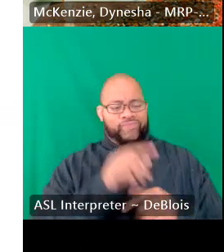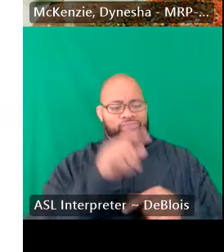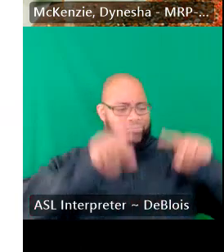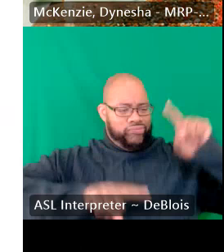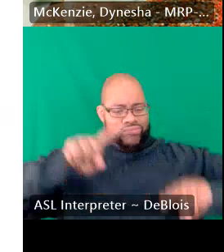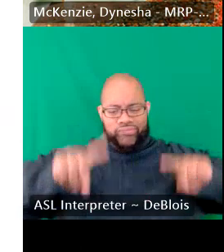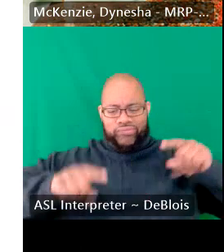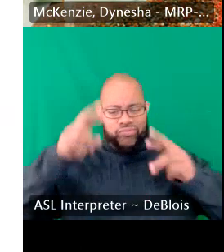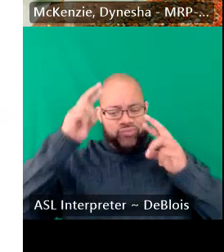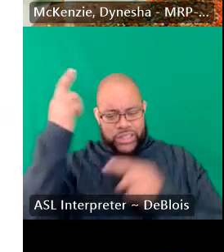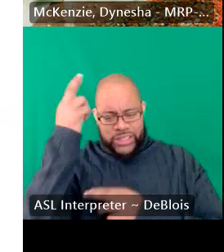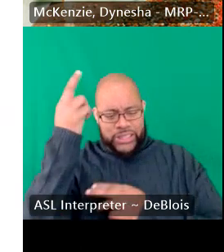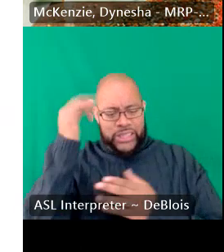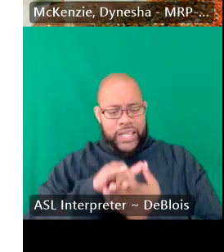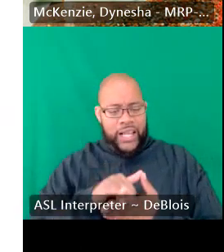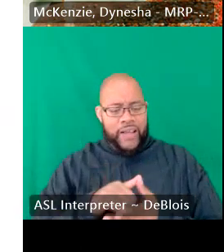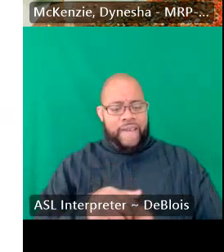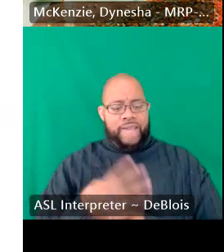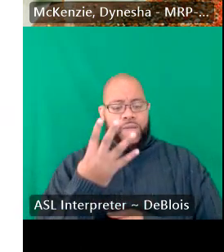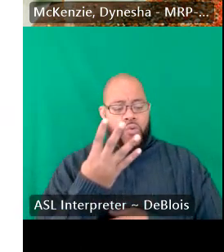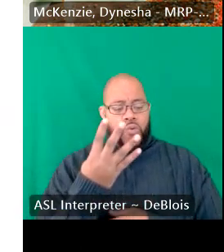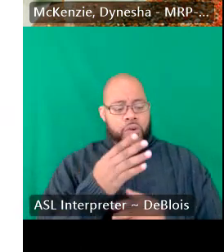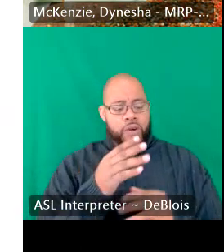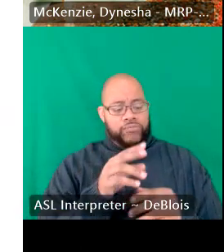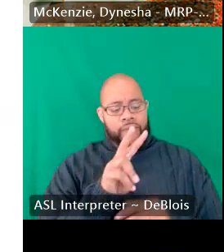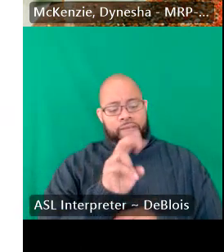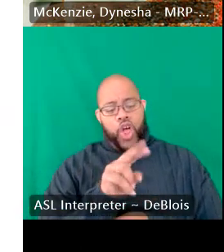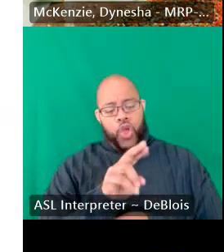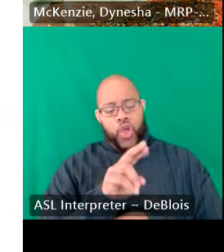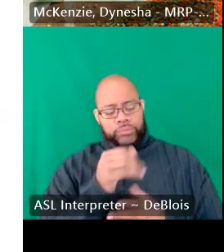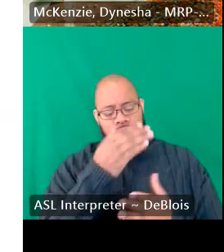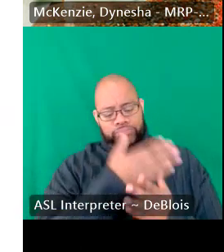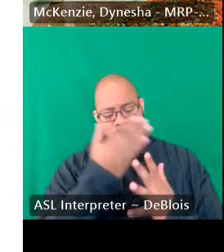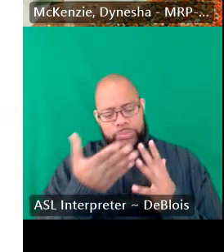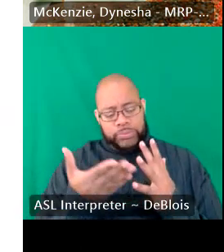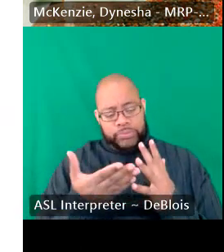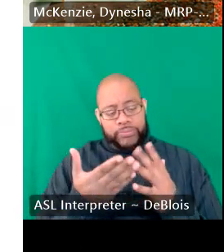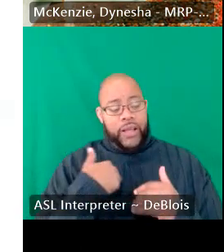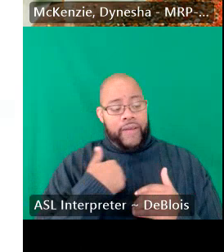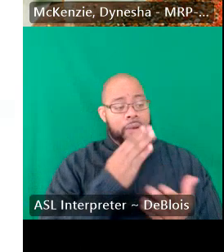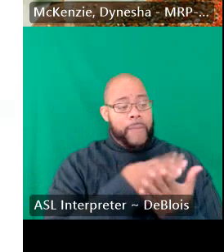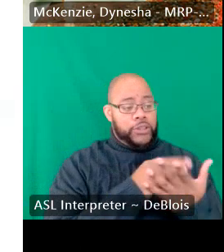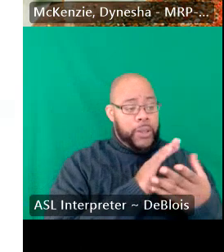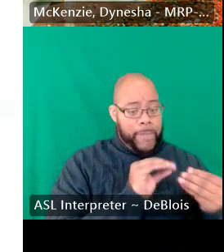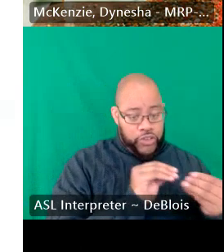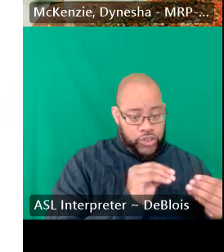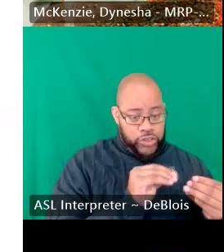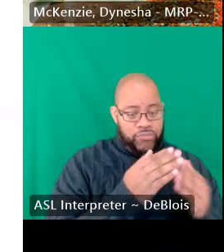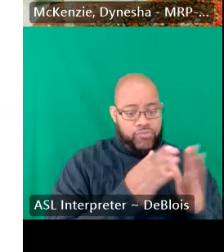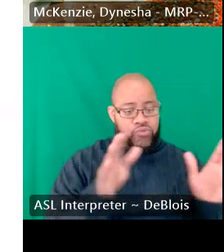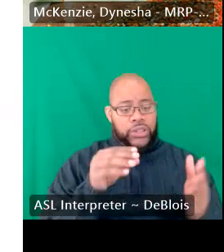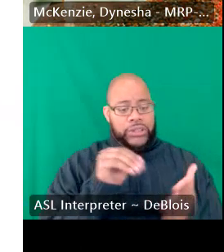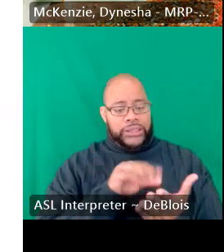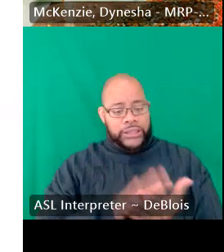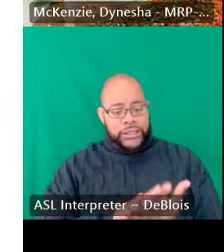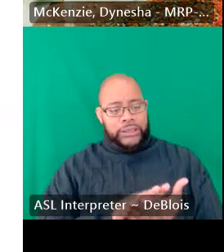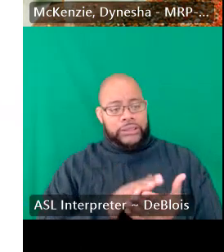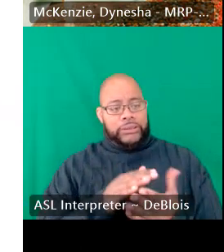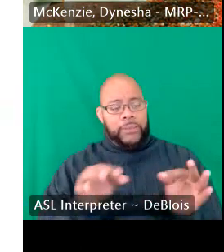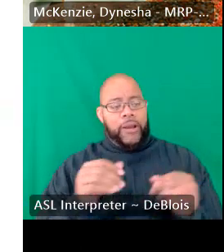There are 4 volumes. You have the main budget volume that contains the budget message and other broad statements of policy. It's to